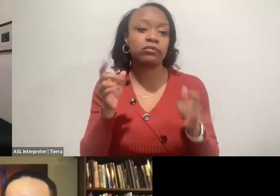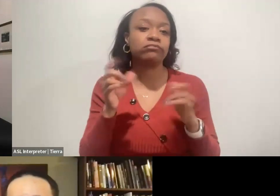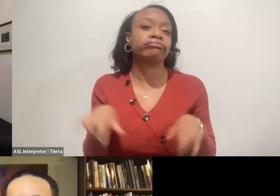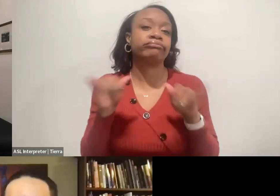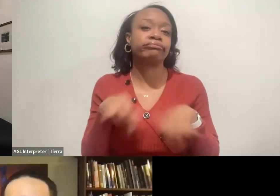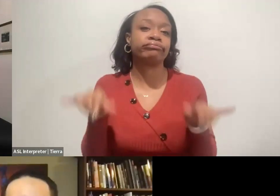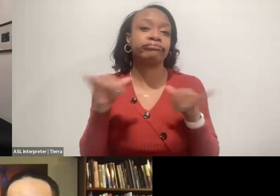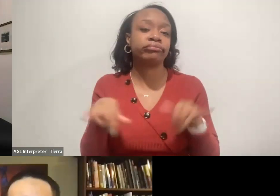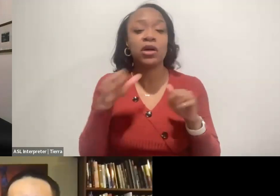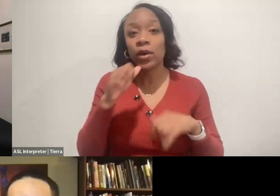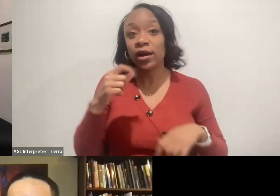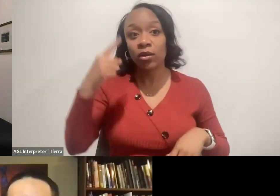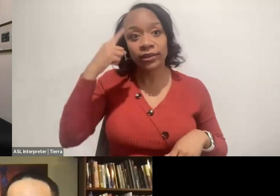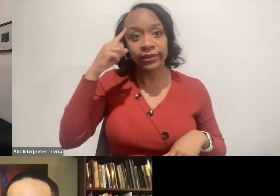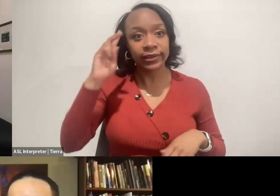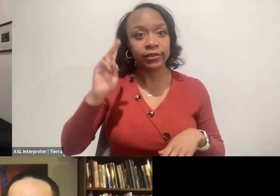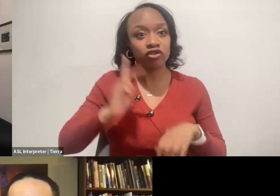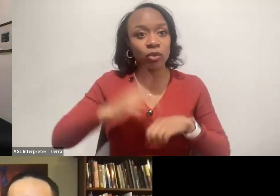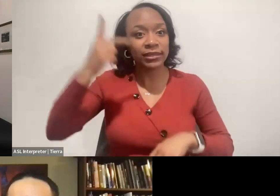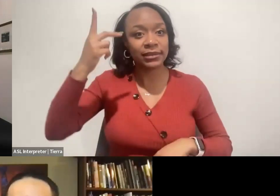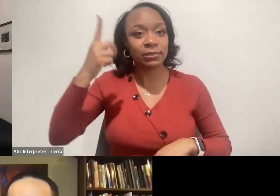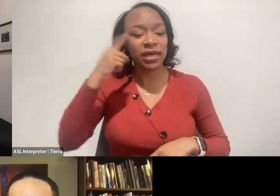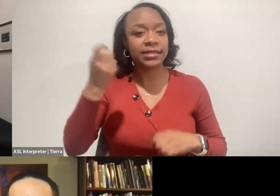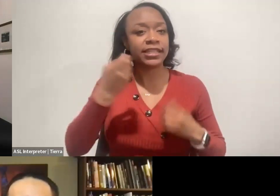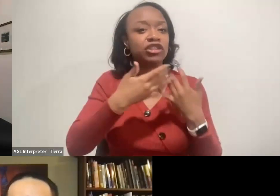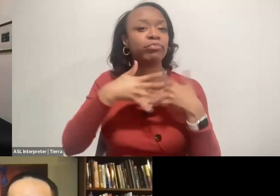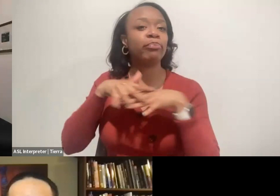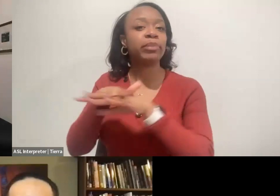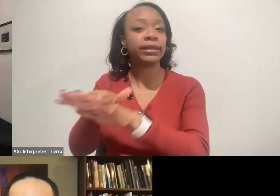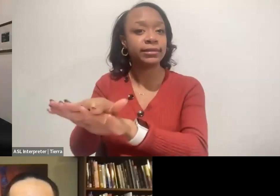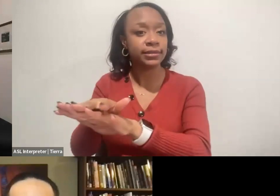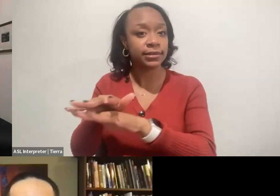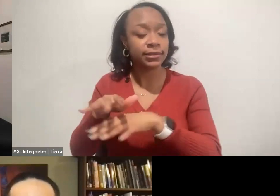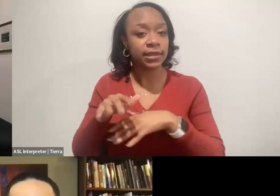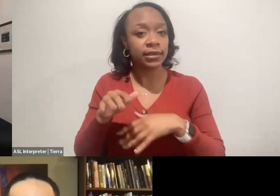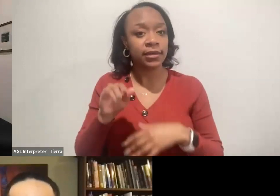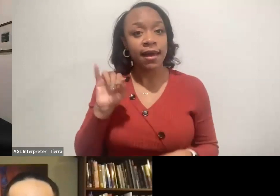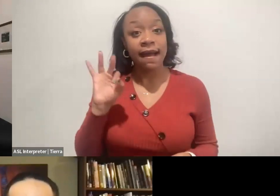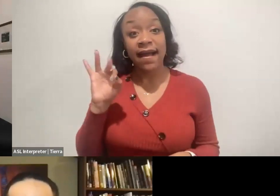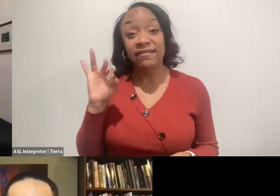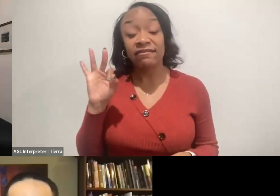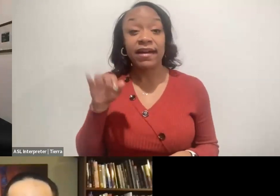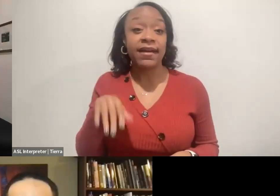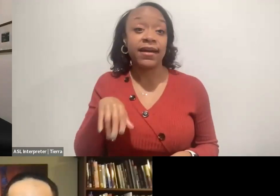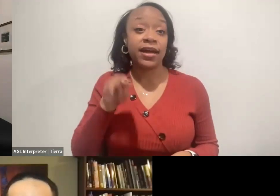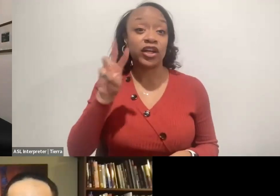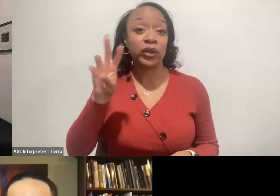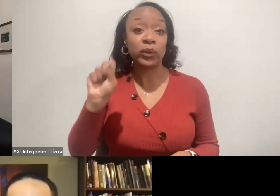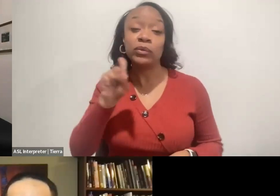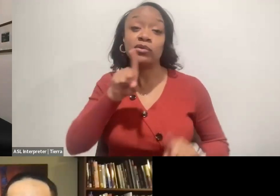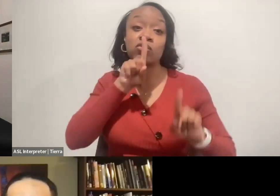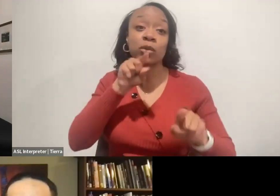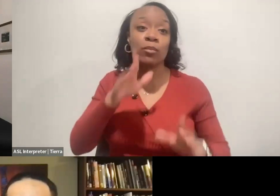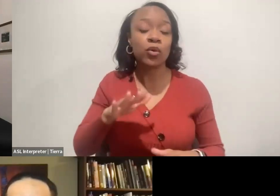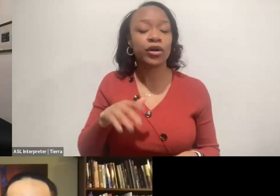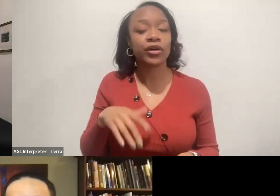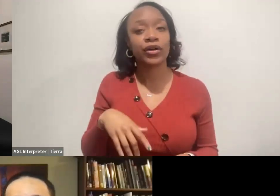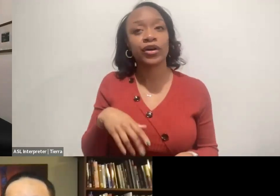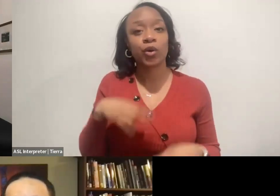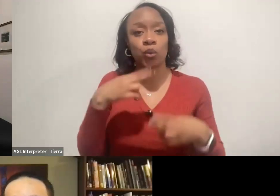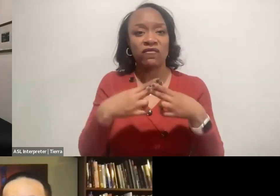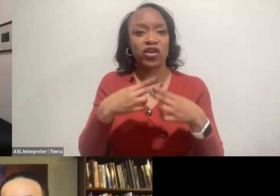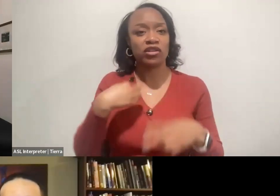second thought. It sort of blends into the scenery. If a news reporter refers to us